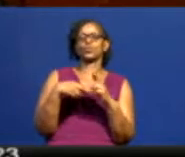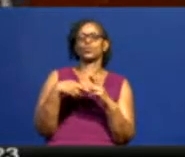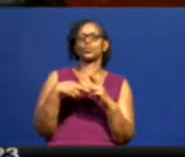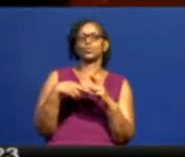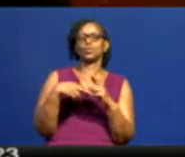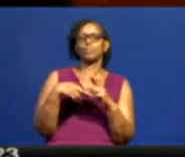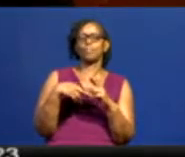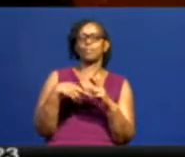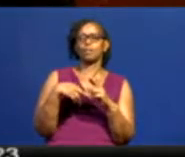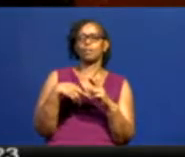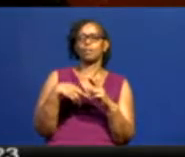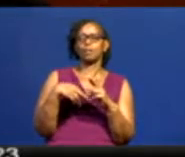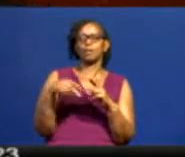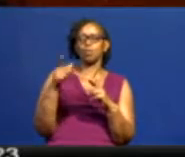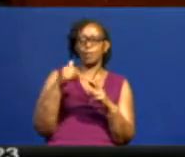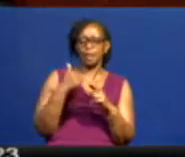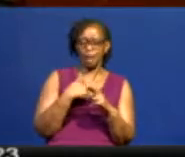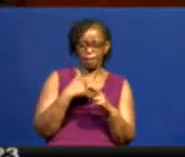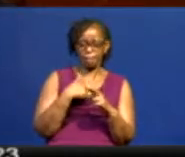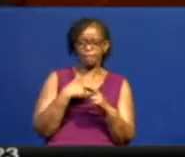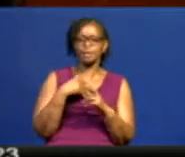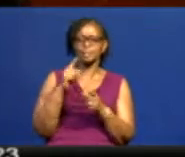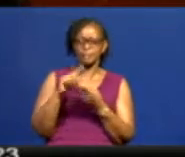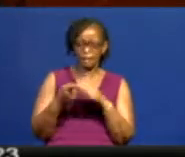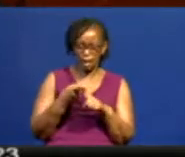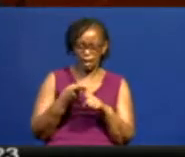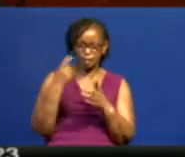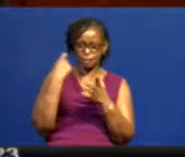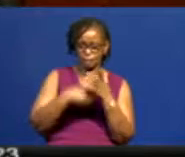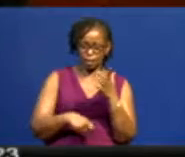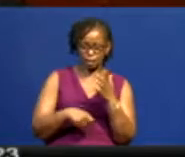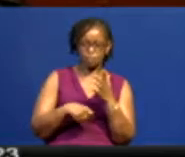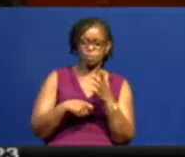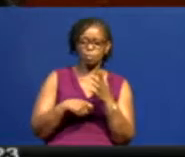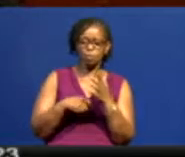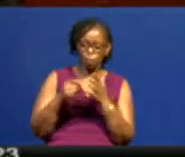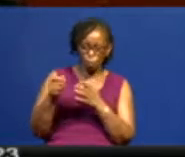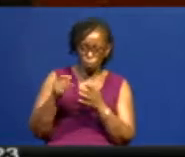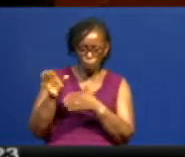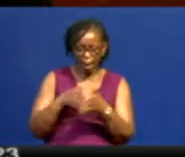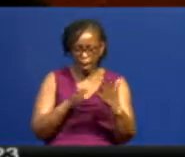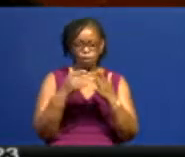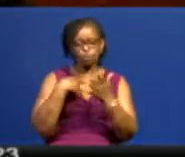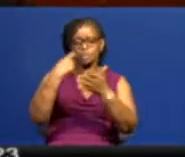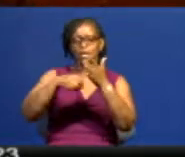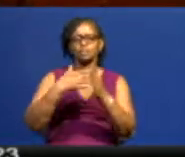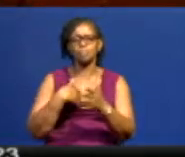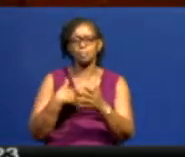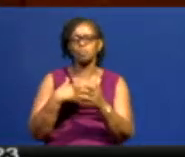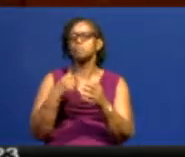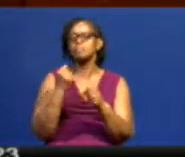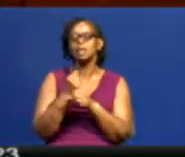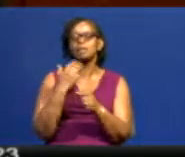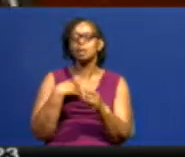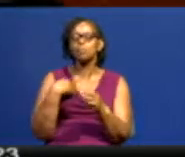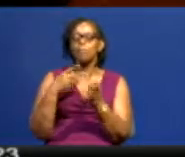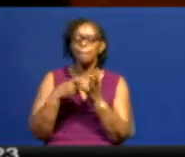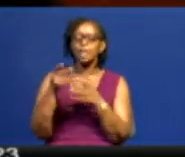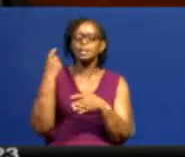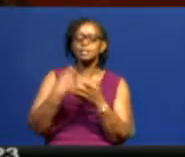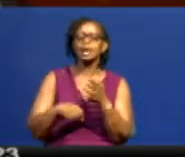have a standard taxation formula so that we avoid double taxation